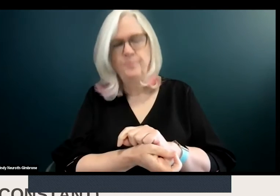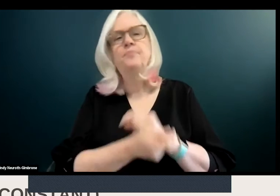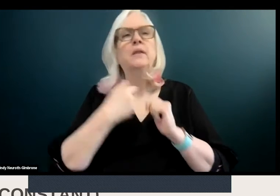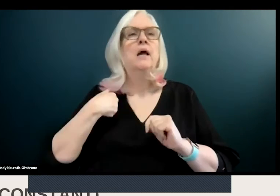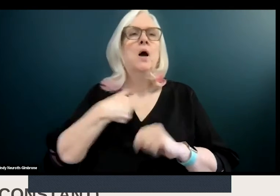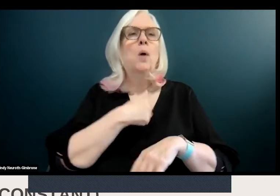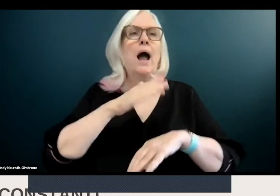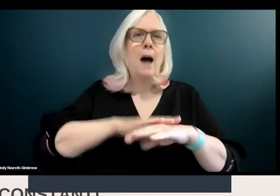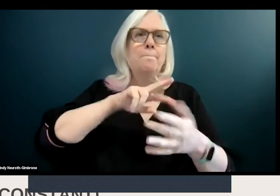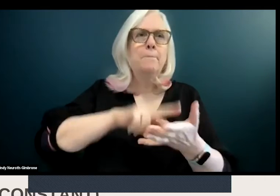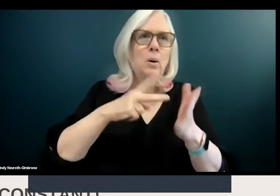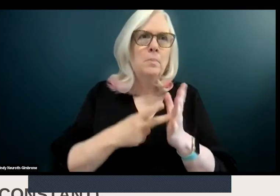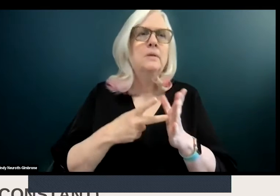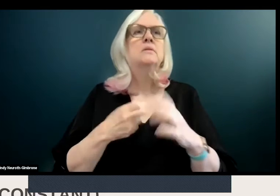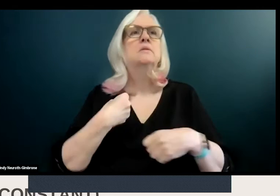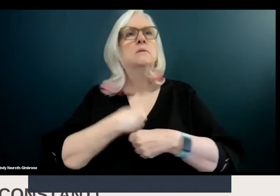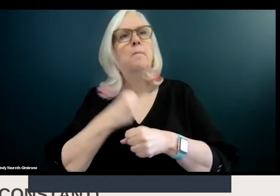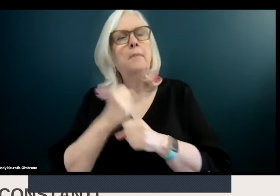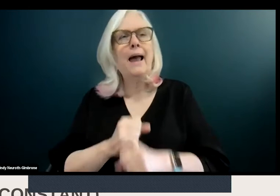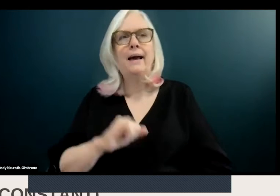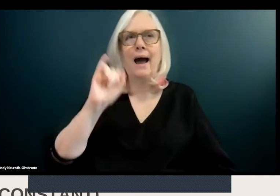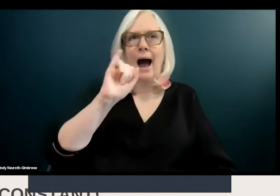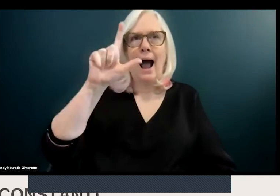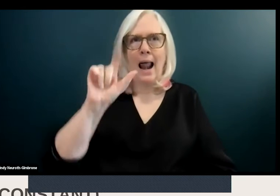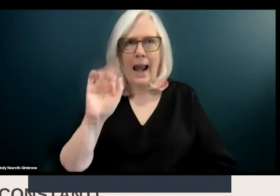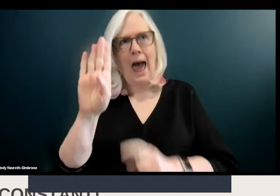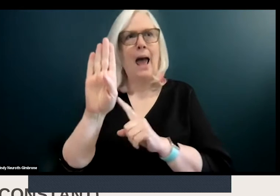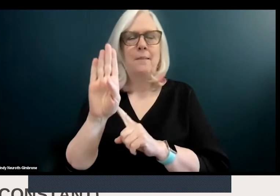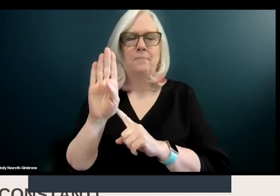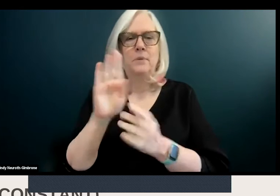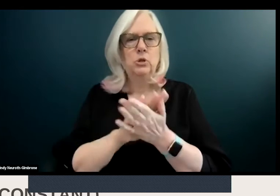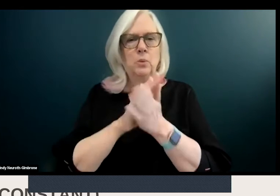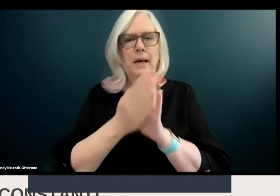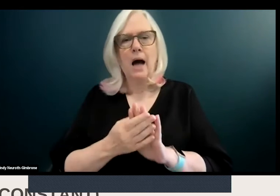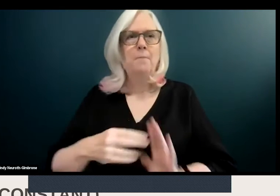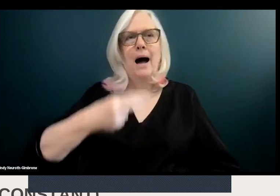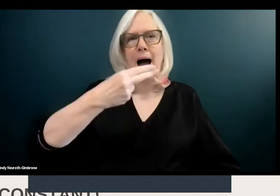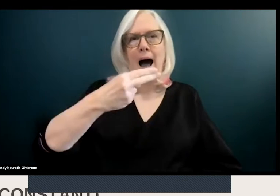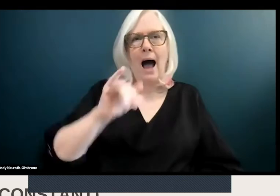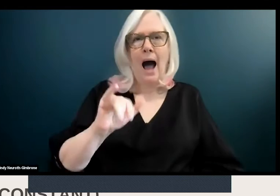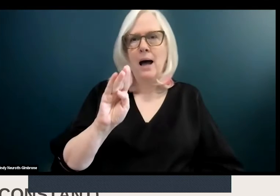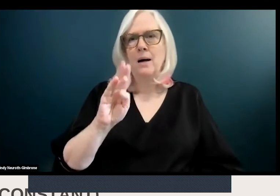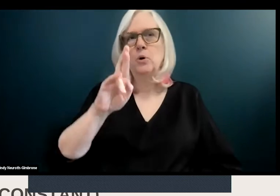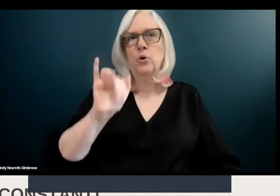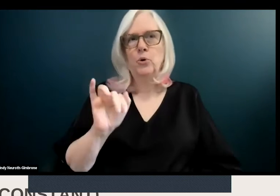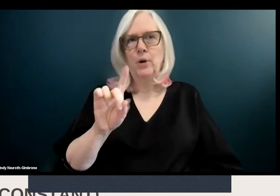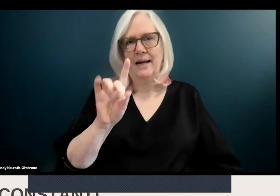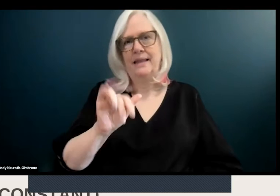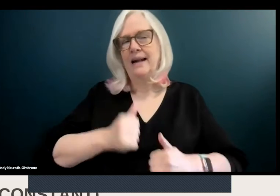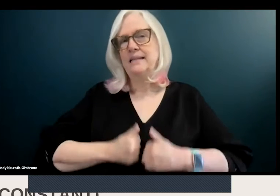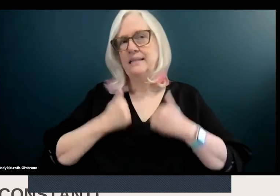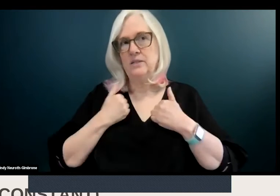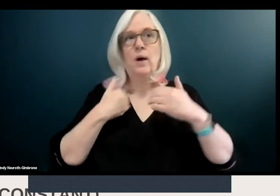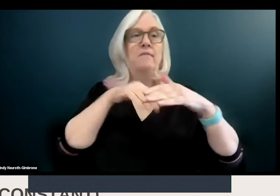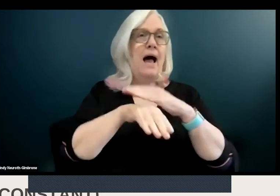purposely kind of constructed ILAD to be this hybridized kind of thing that exists out in the world. So we have access to